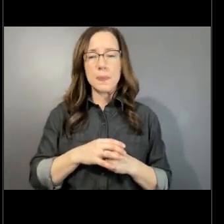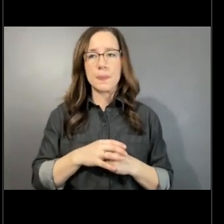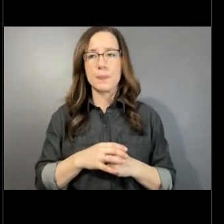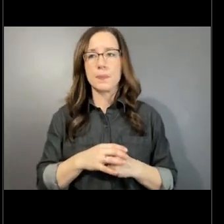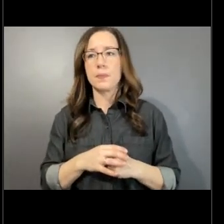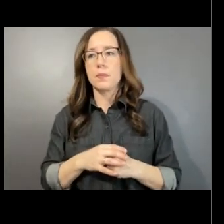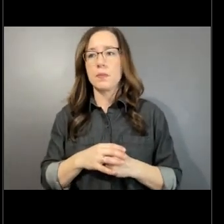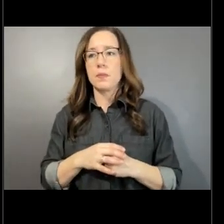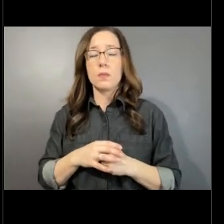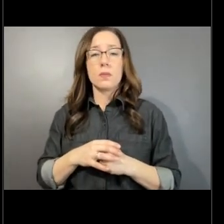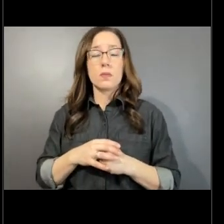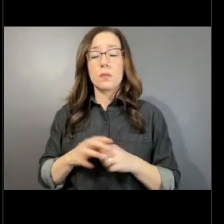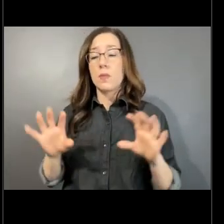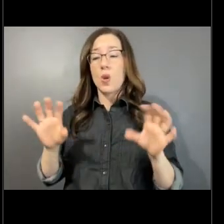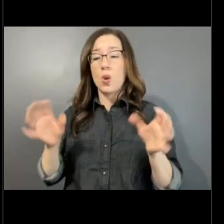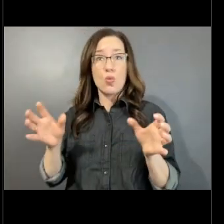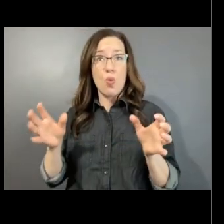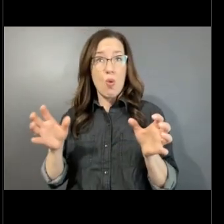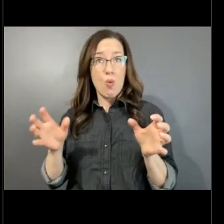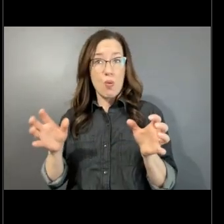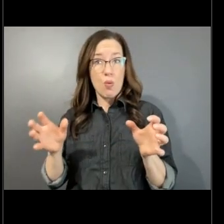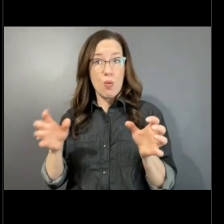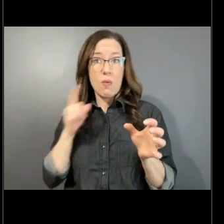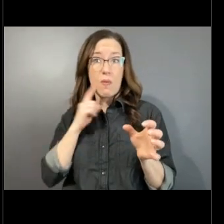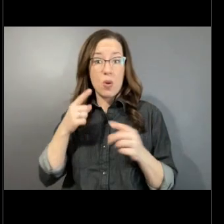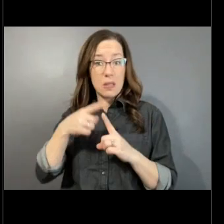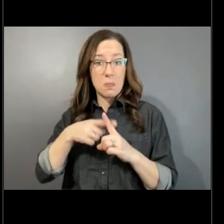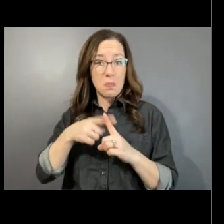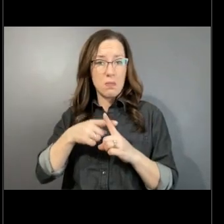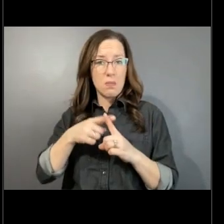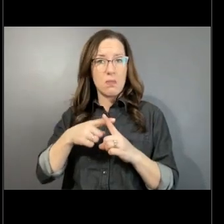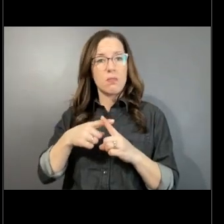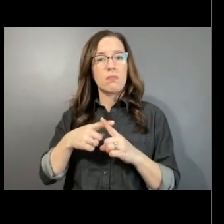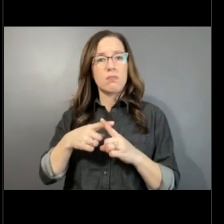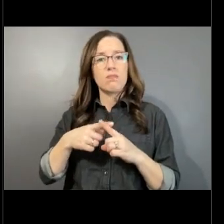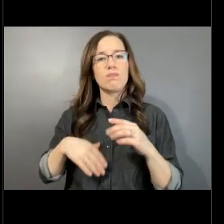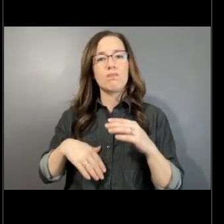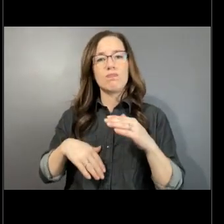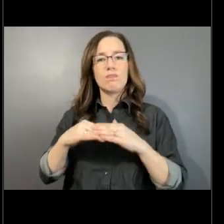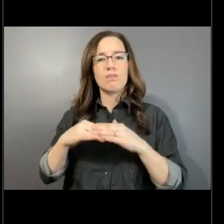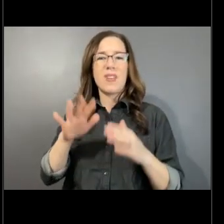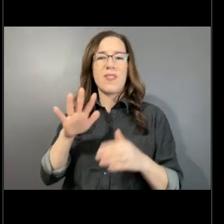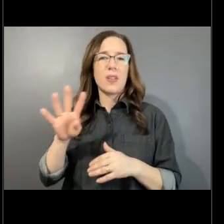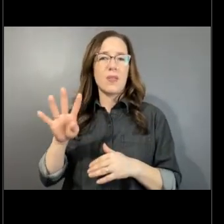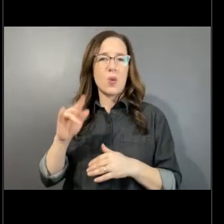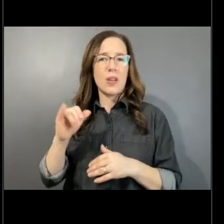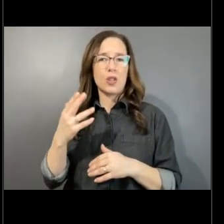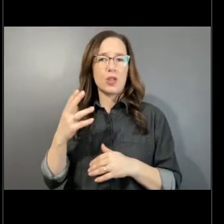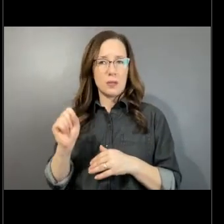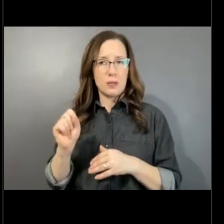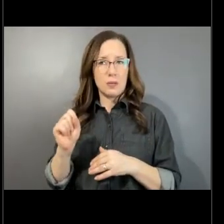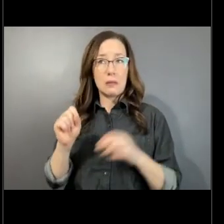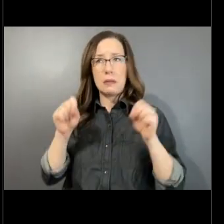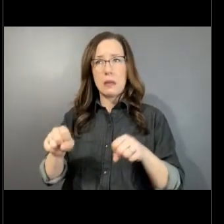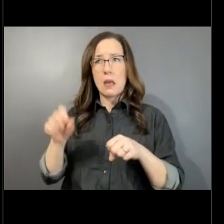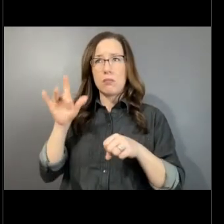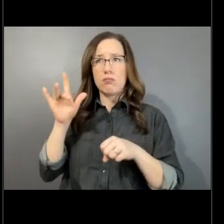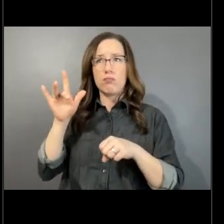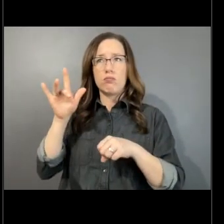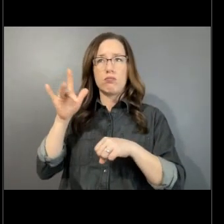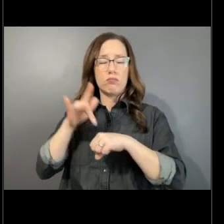Controls should be mounted at a maximum of 54 inches to be within reach of a